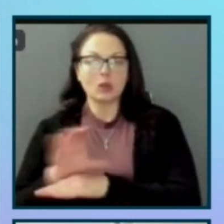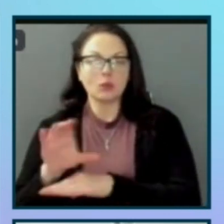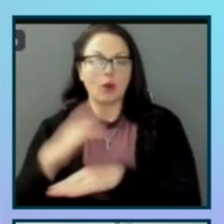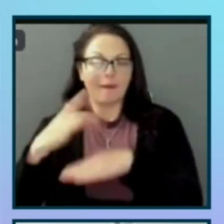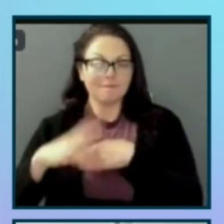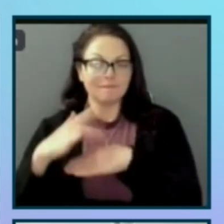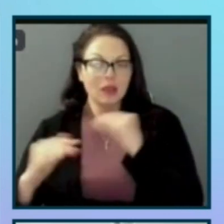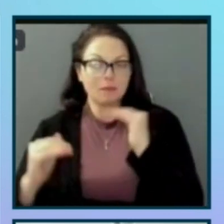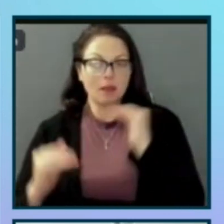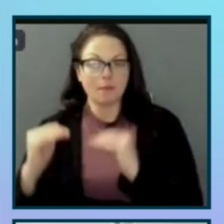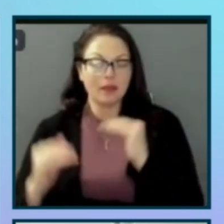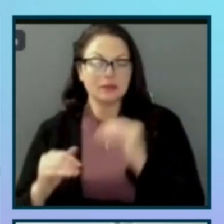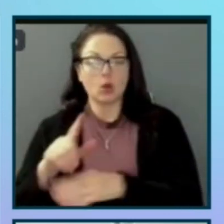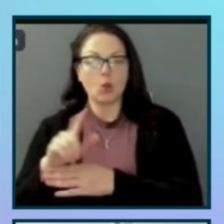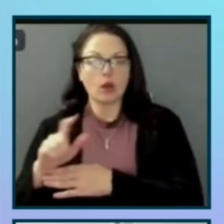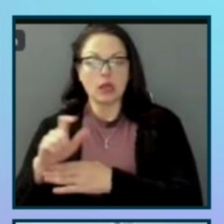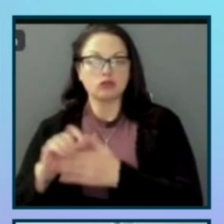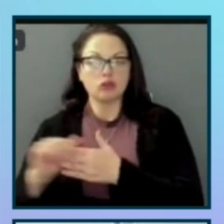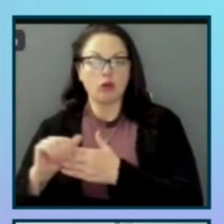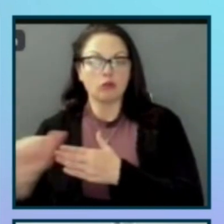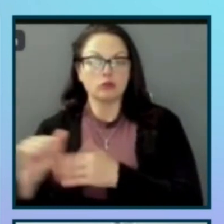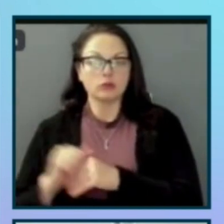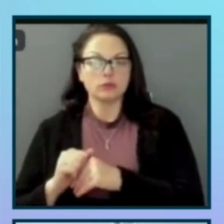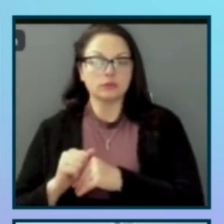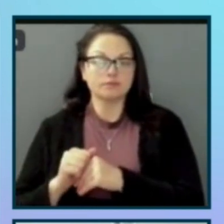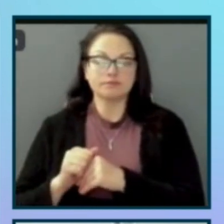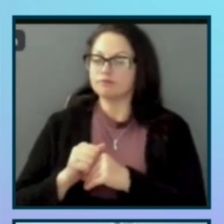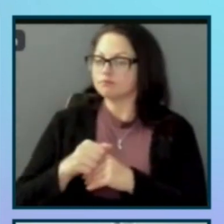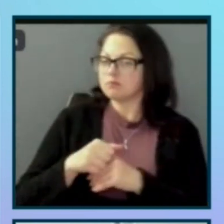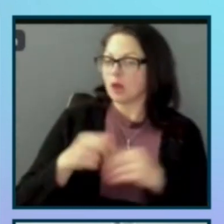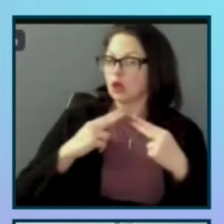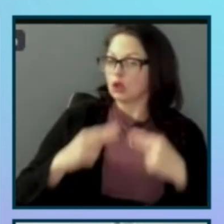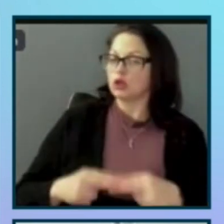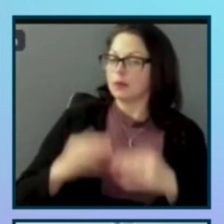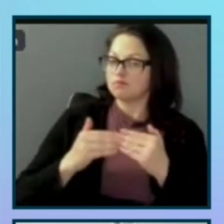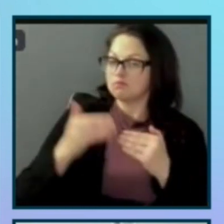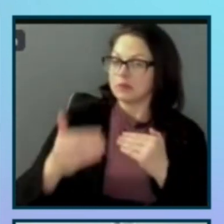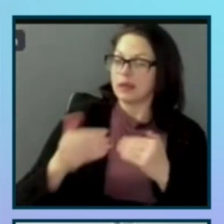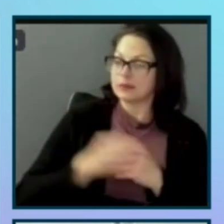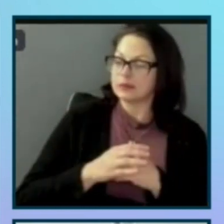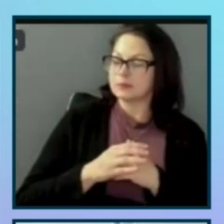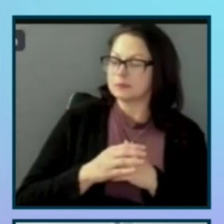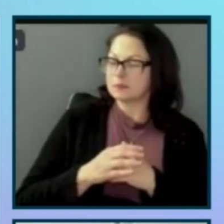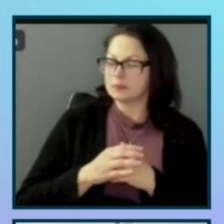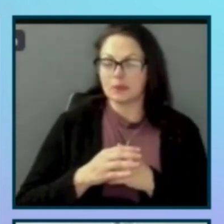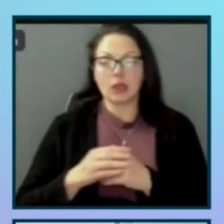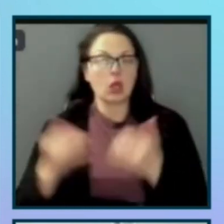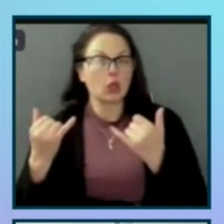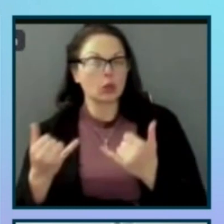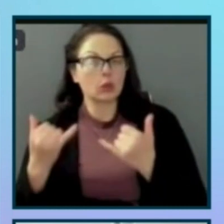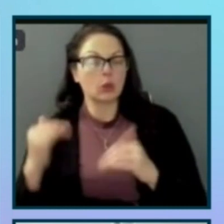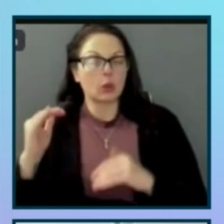define, $100. Let's go to the next element. Current balance, select to